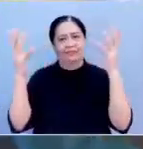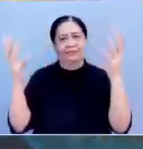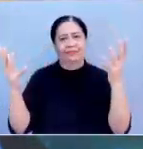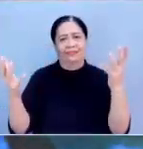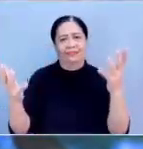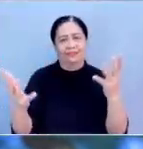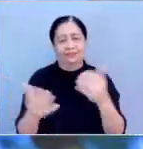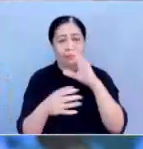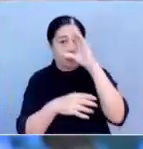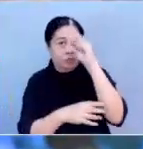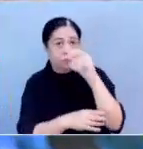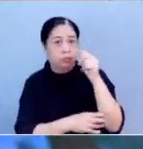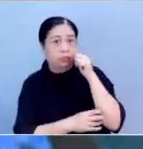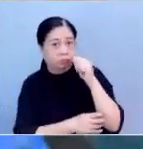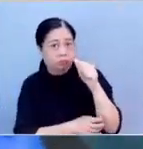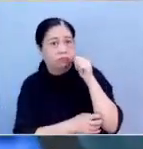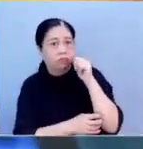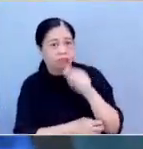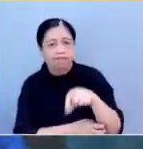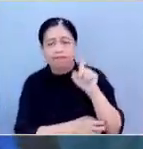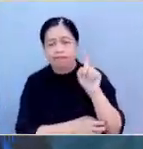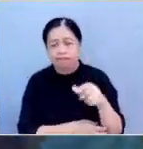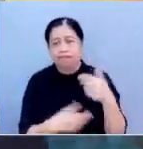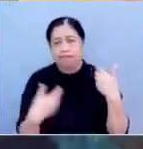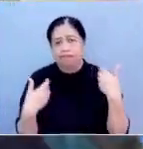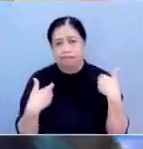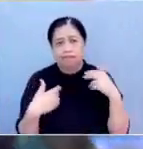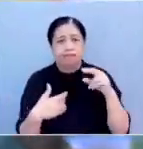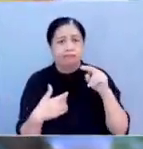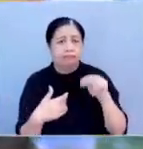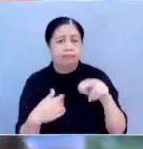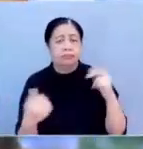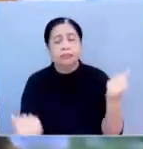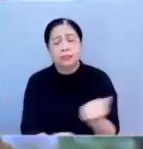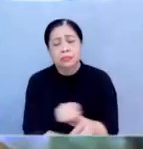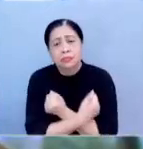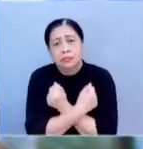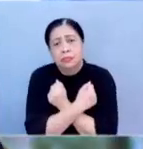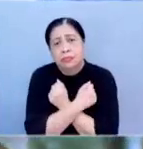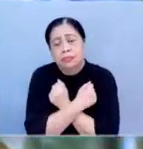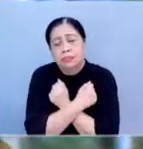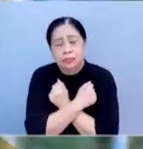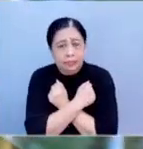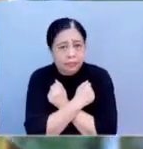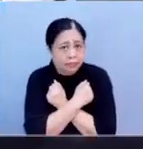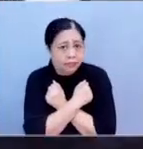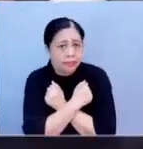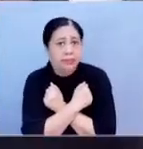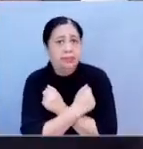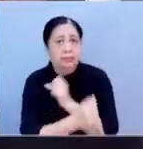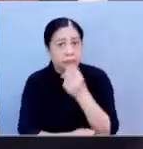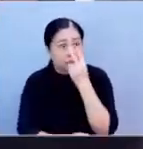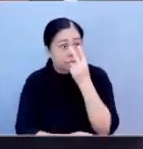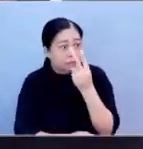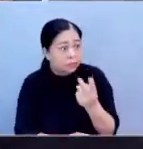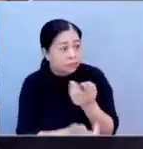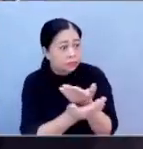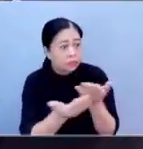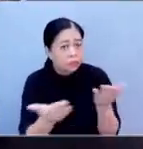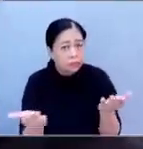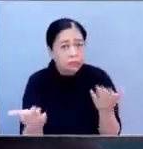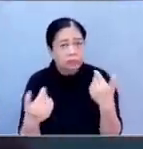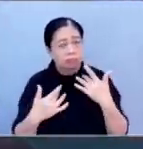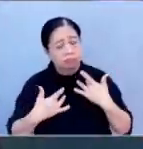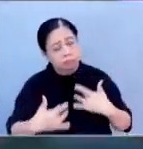every boy and girl deserves to be loved. So if you see somebody